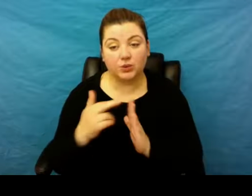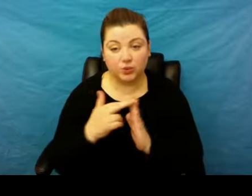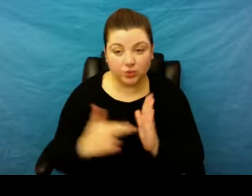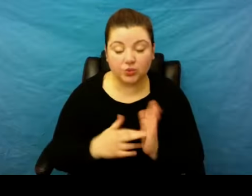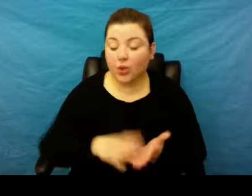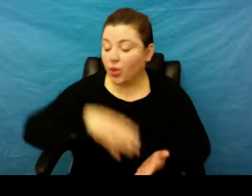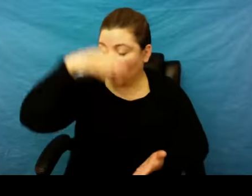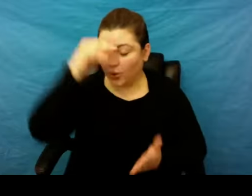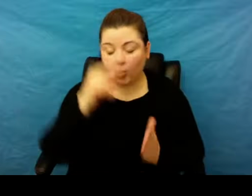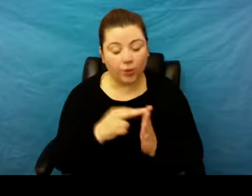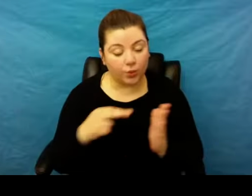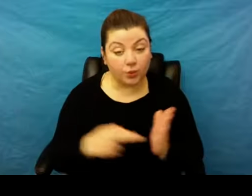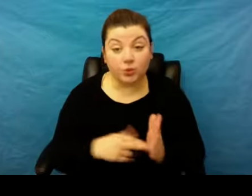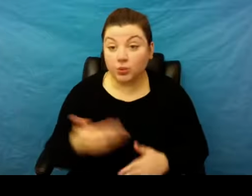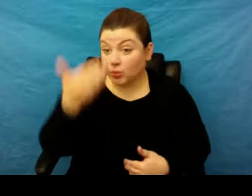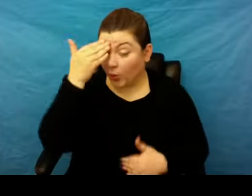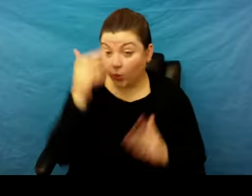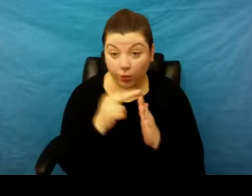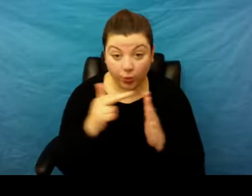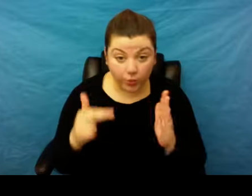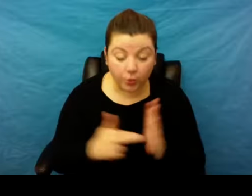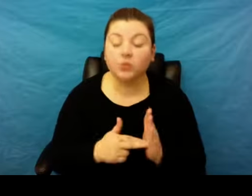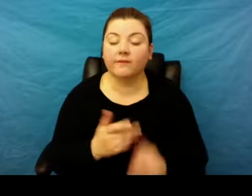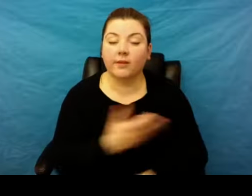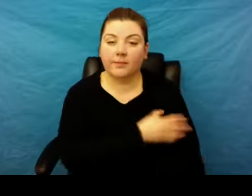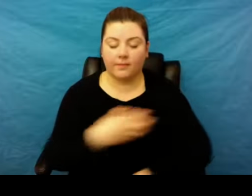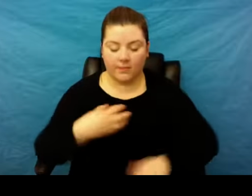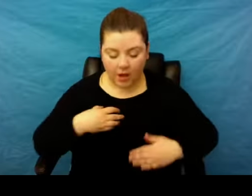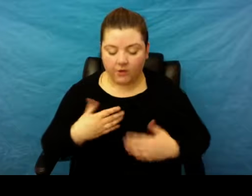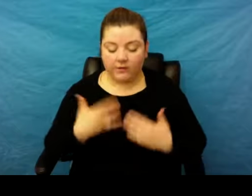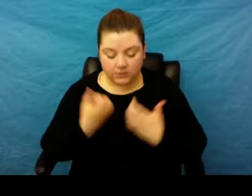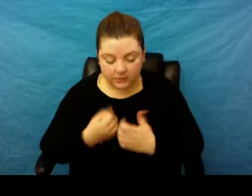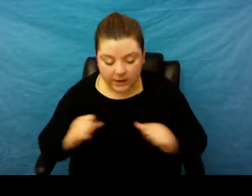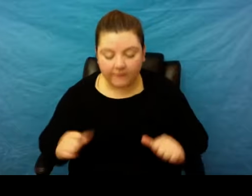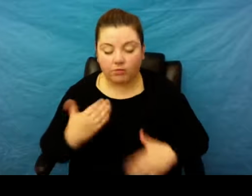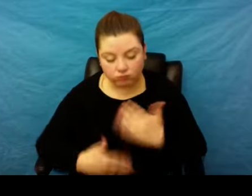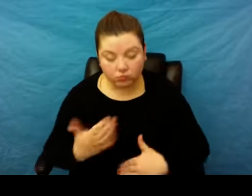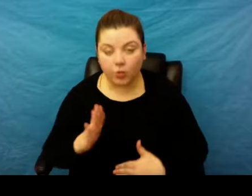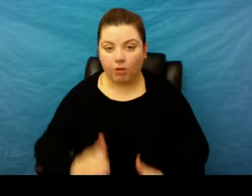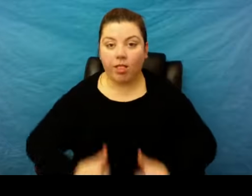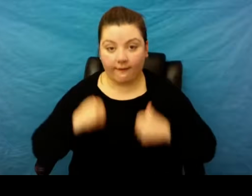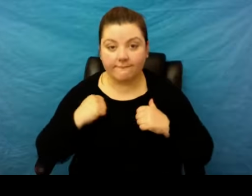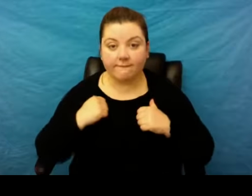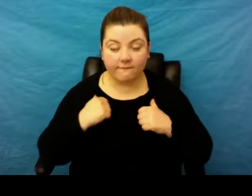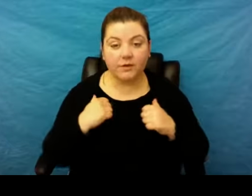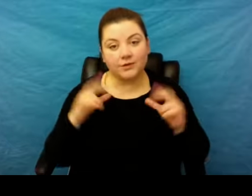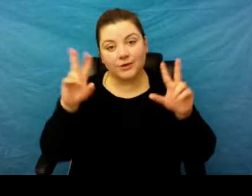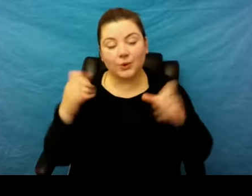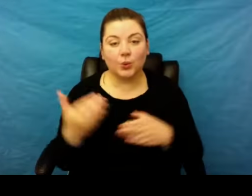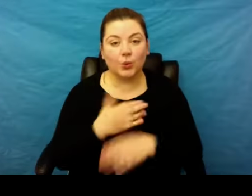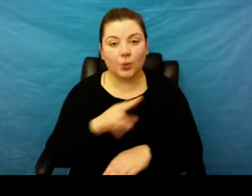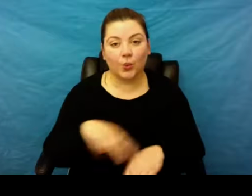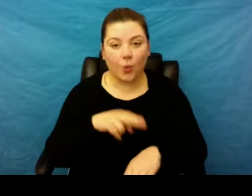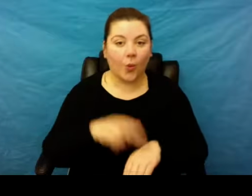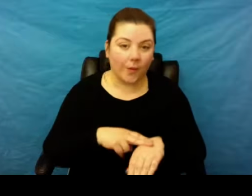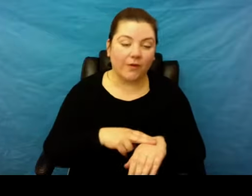the rules, because as soon as you learn the rules, it's empowering, and then you can start living your life in a new normal, which will go on